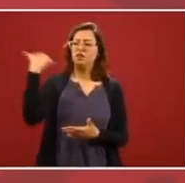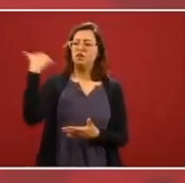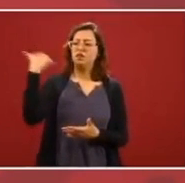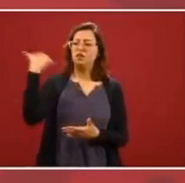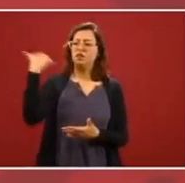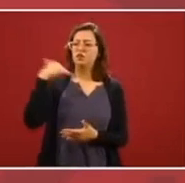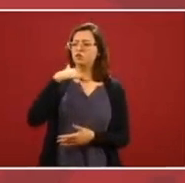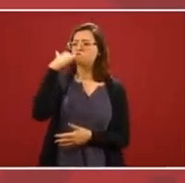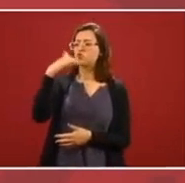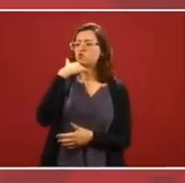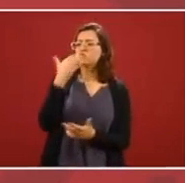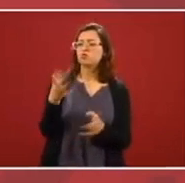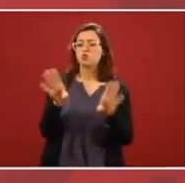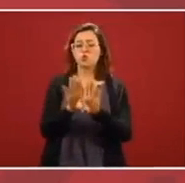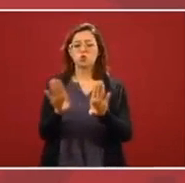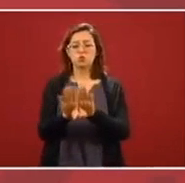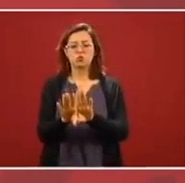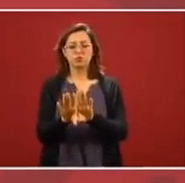take place?